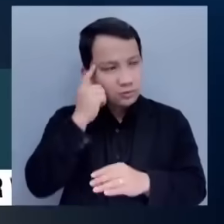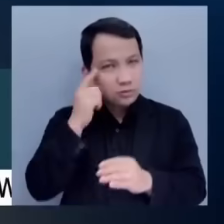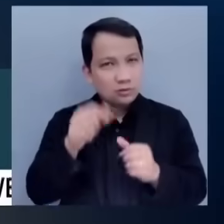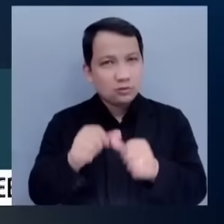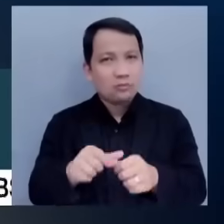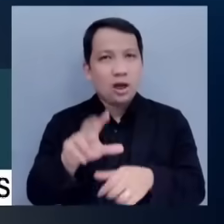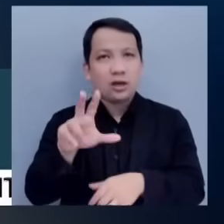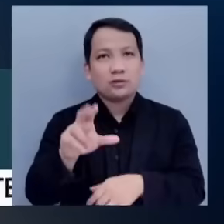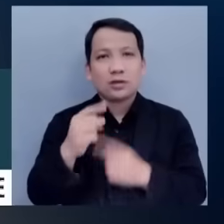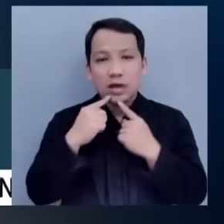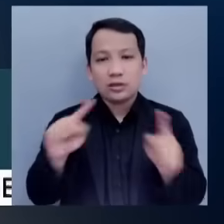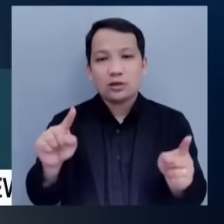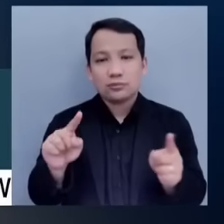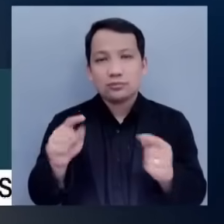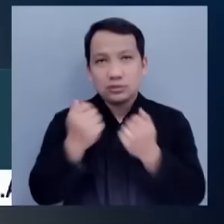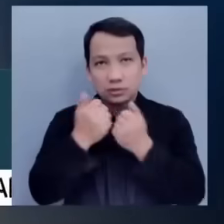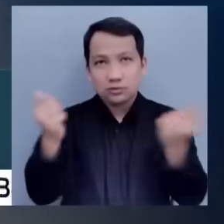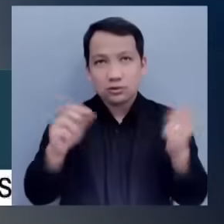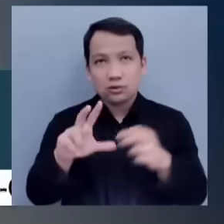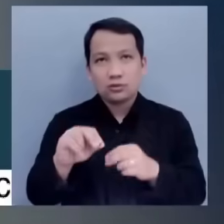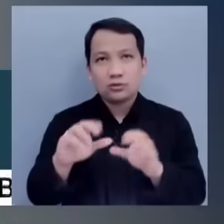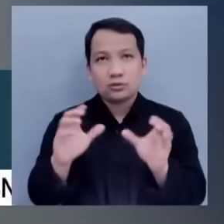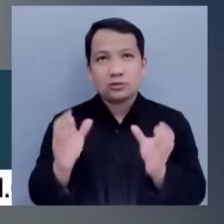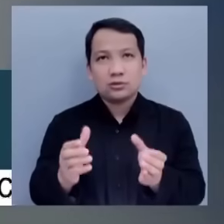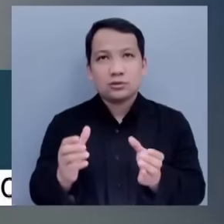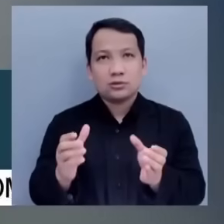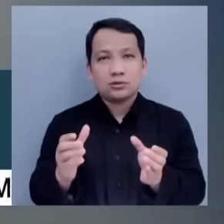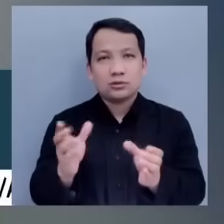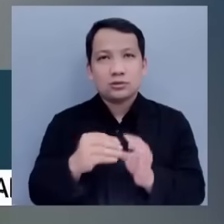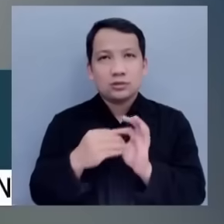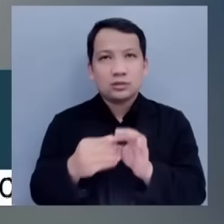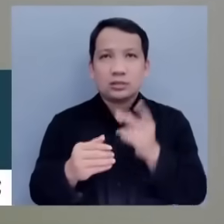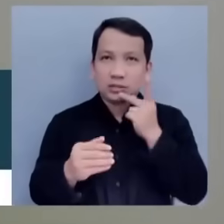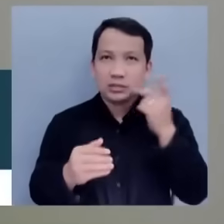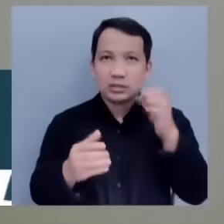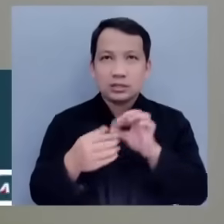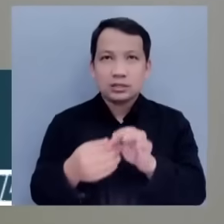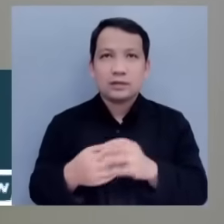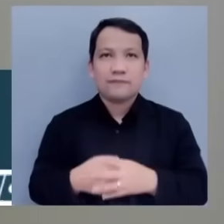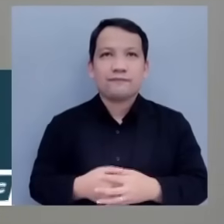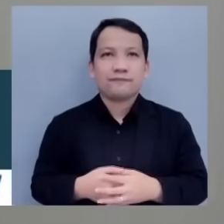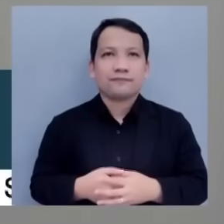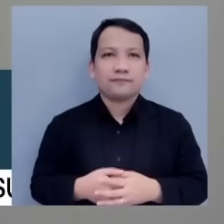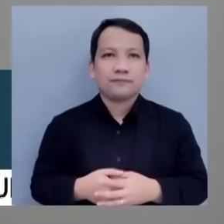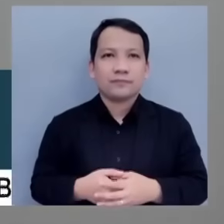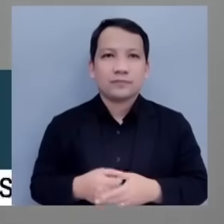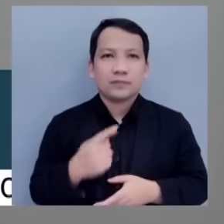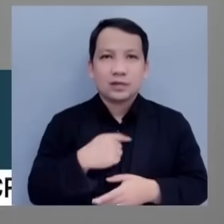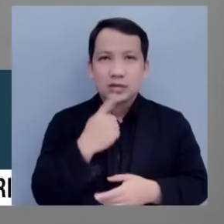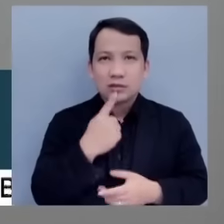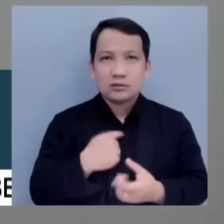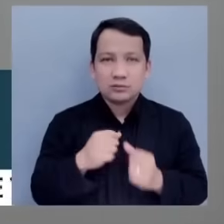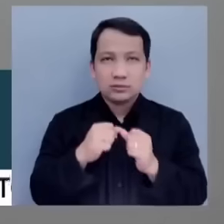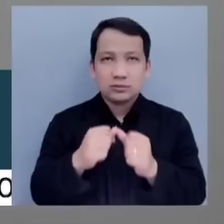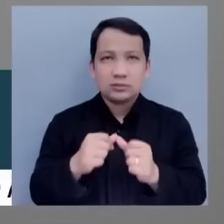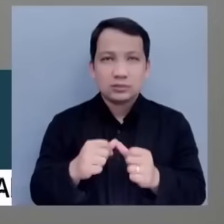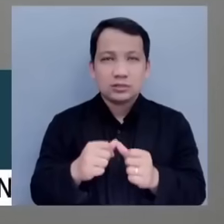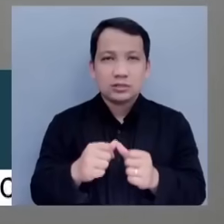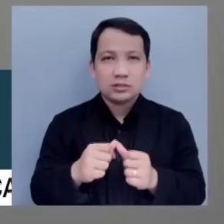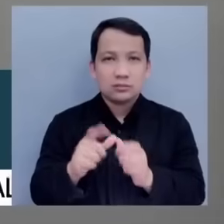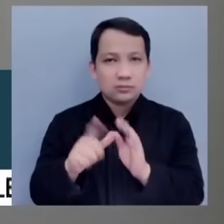classes of public and private schools from preschool to senior high school throughout the province earlier